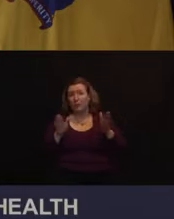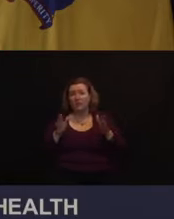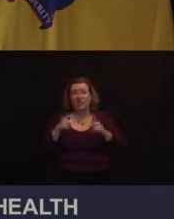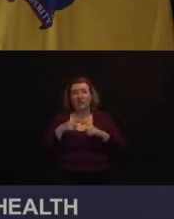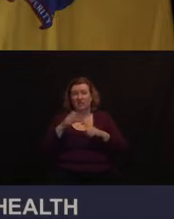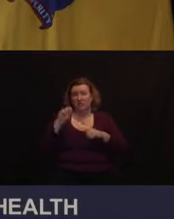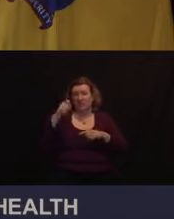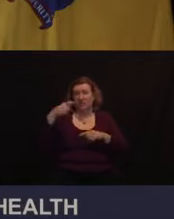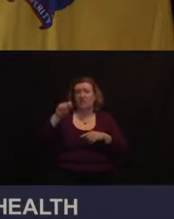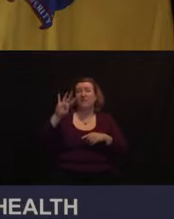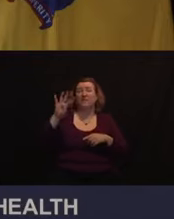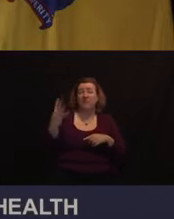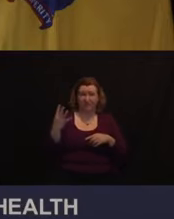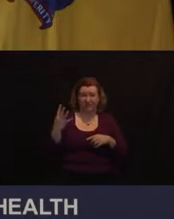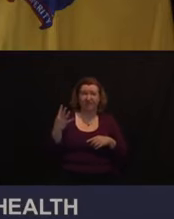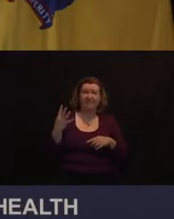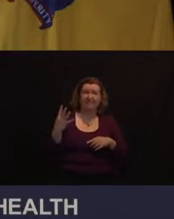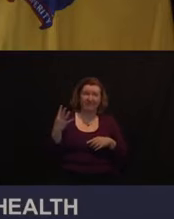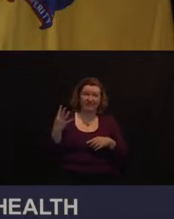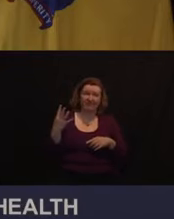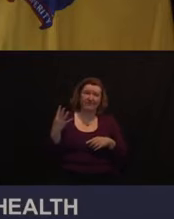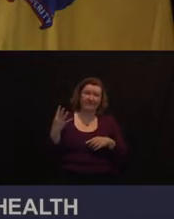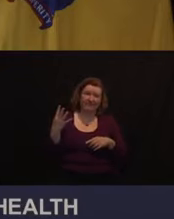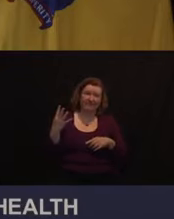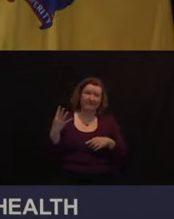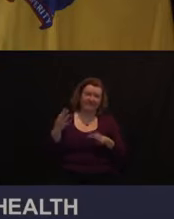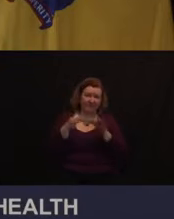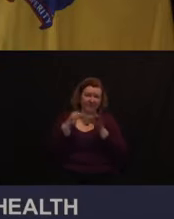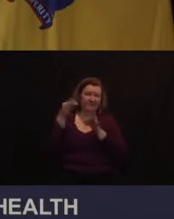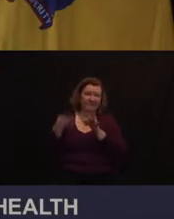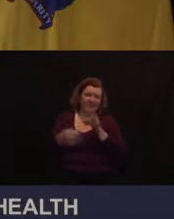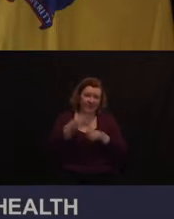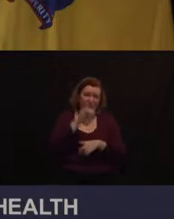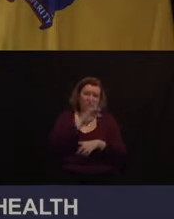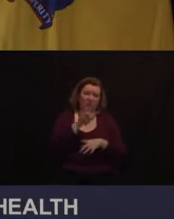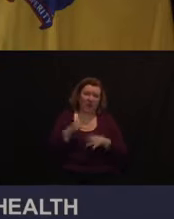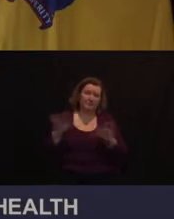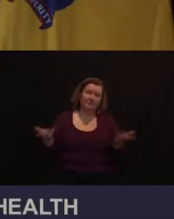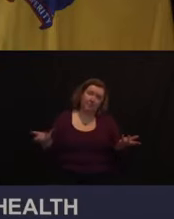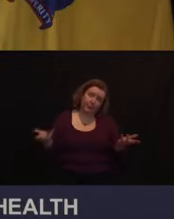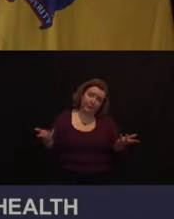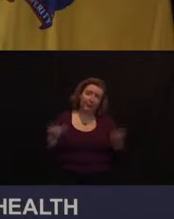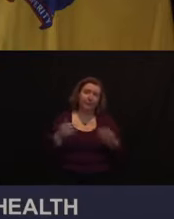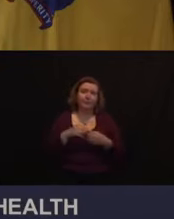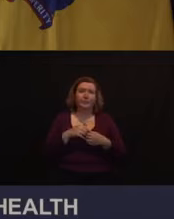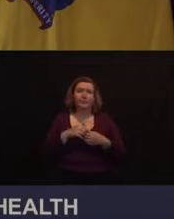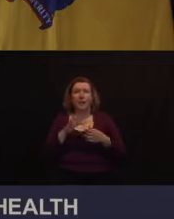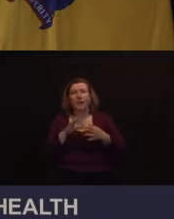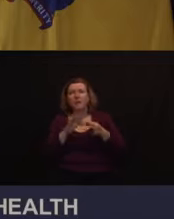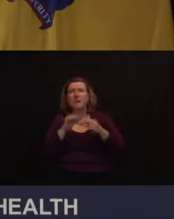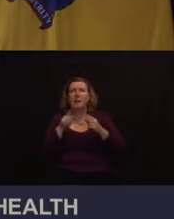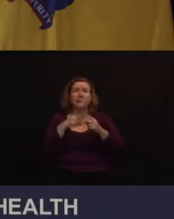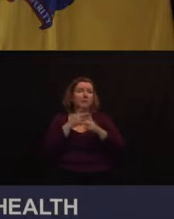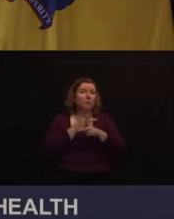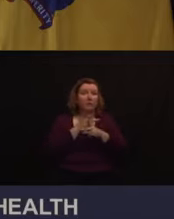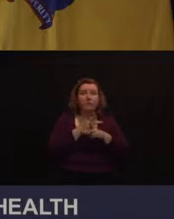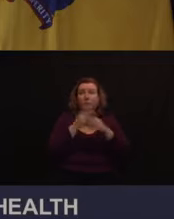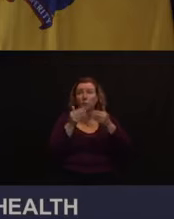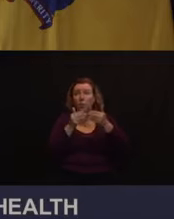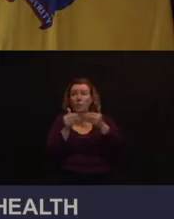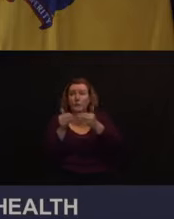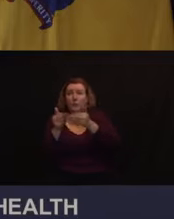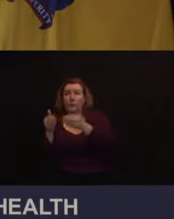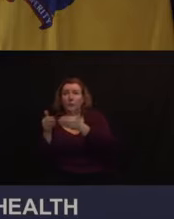as passionately as I am about making these comments about methodical openings, we also know that that has come with